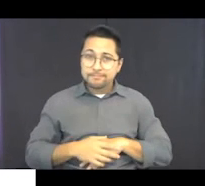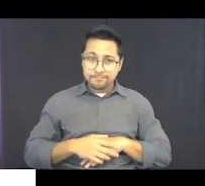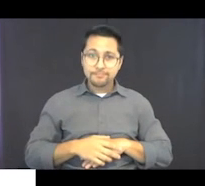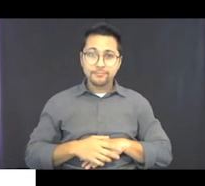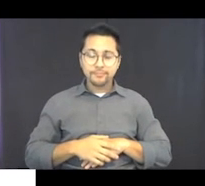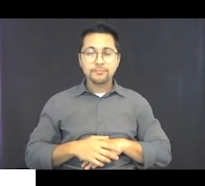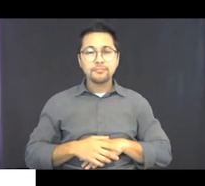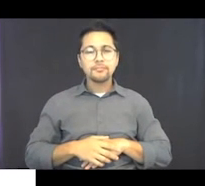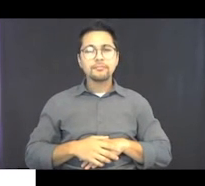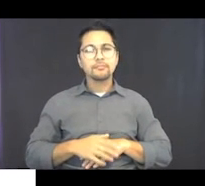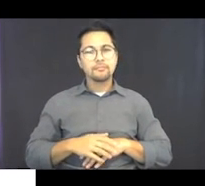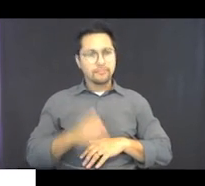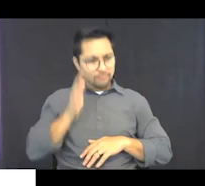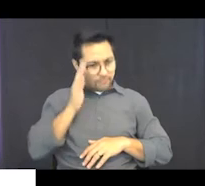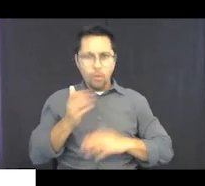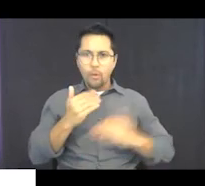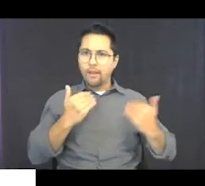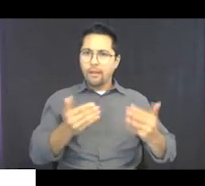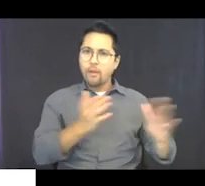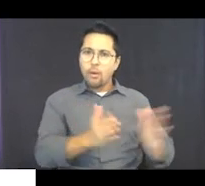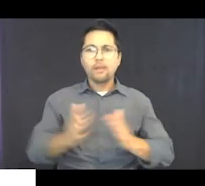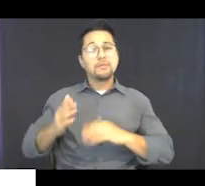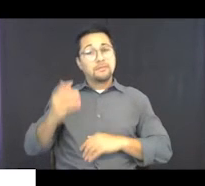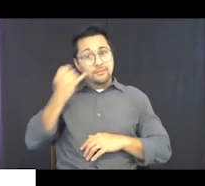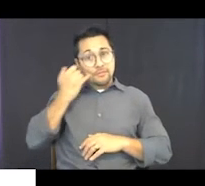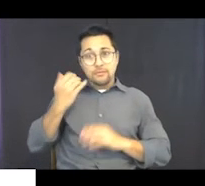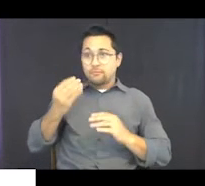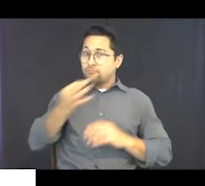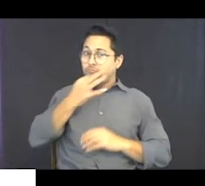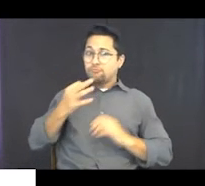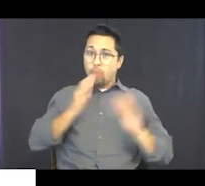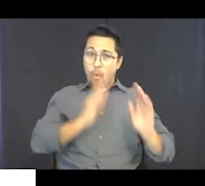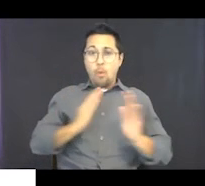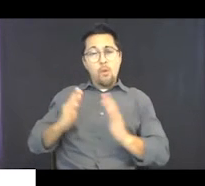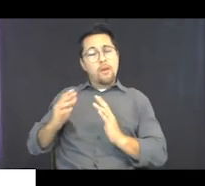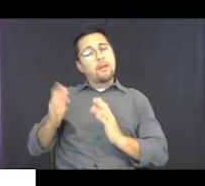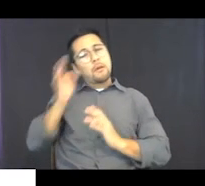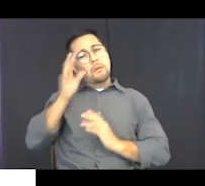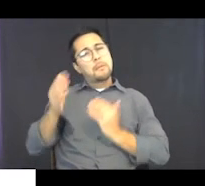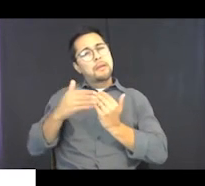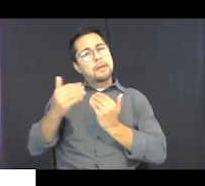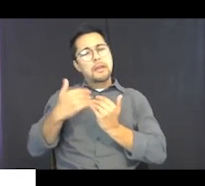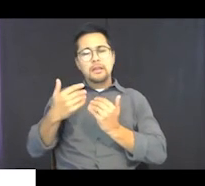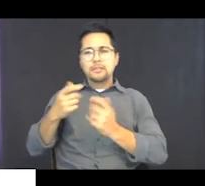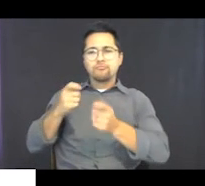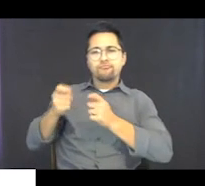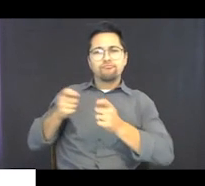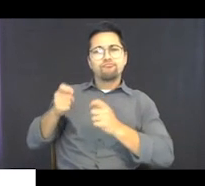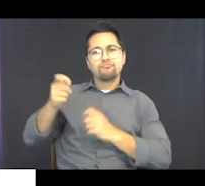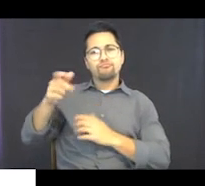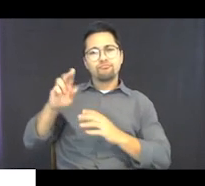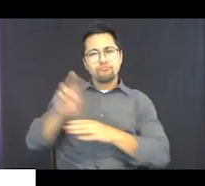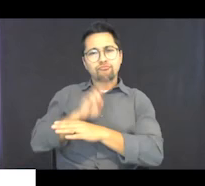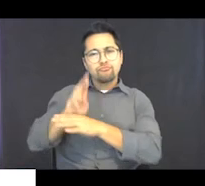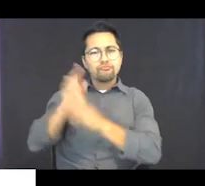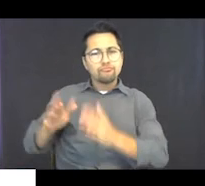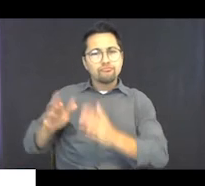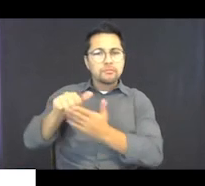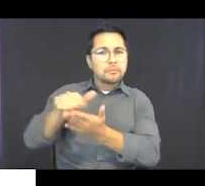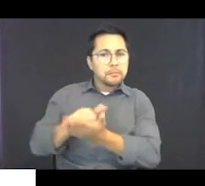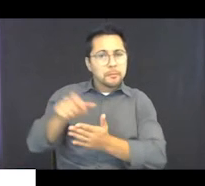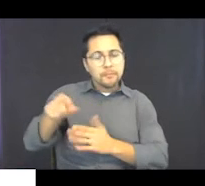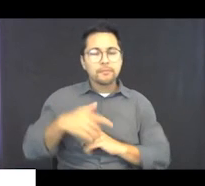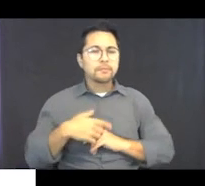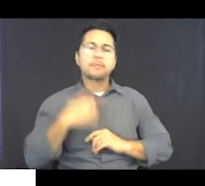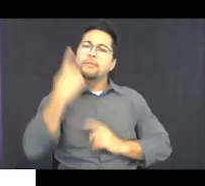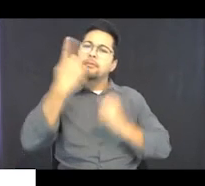Get organized. The more organized you are, the easier managing the consumer account will be. Think about your